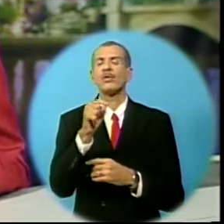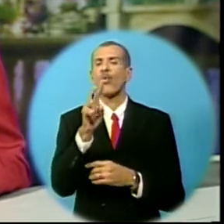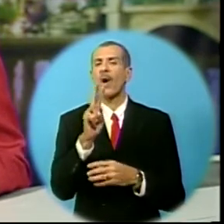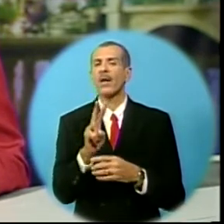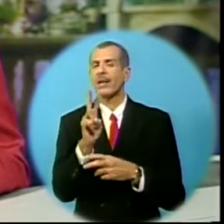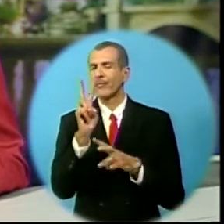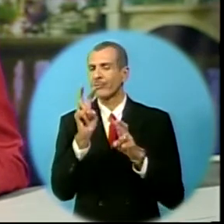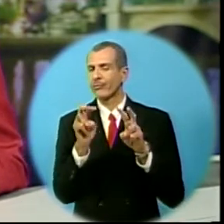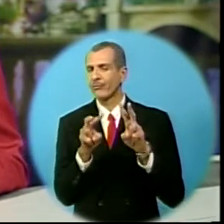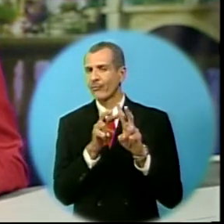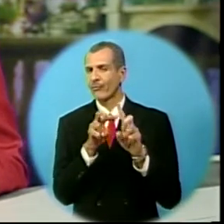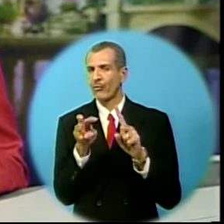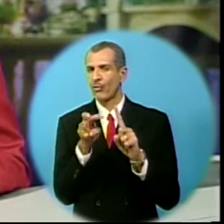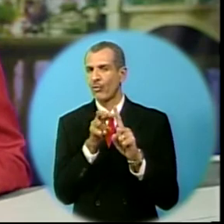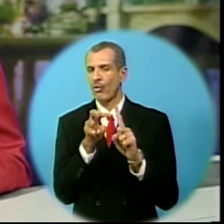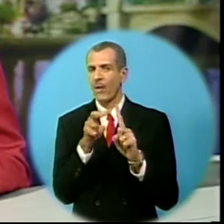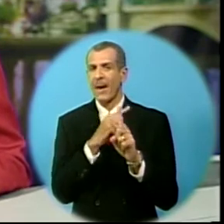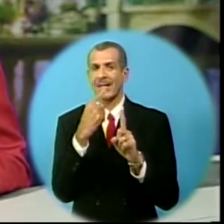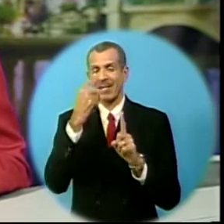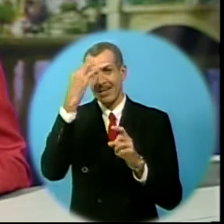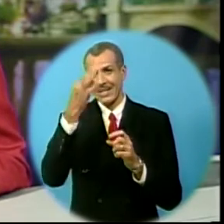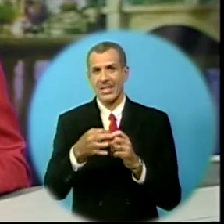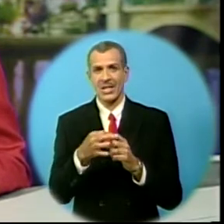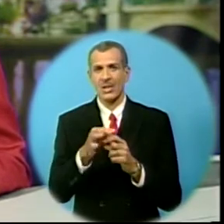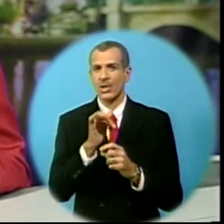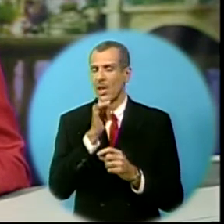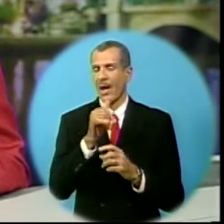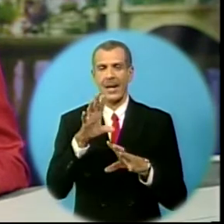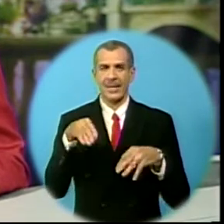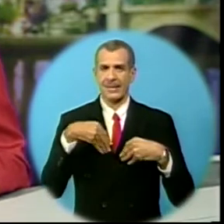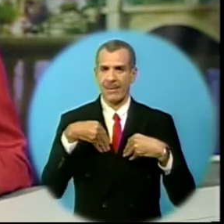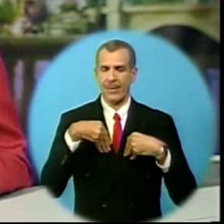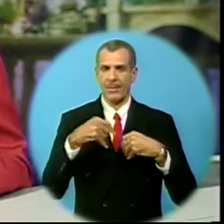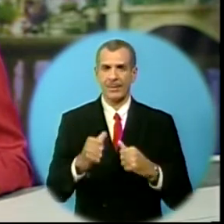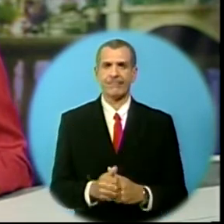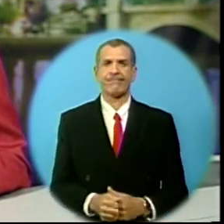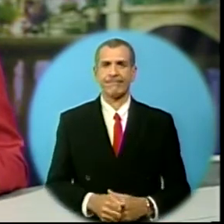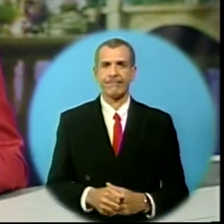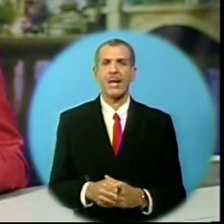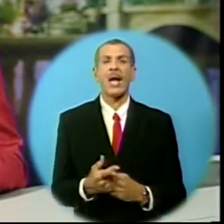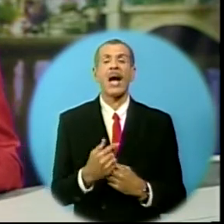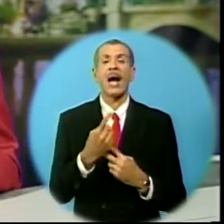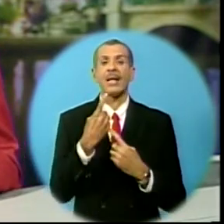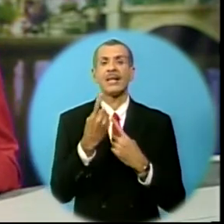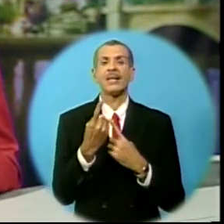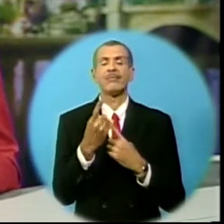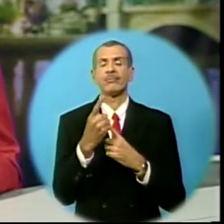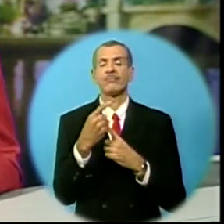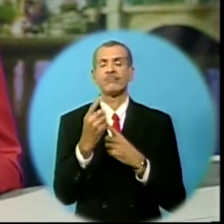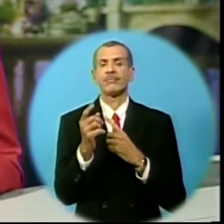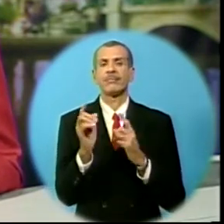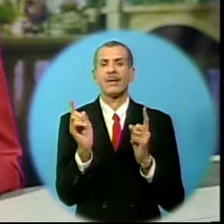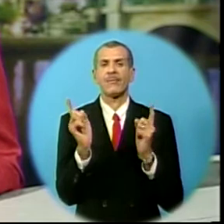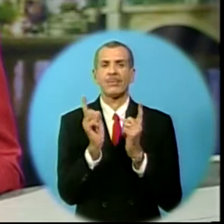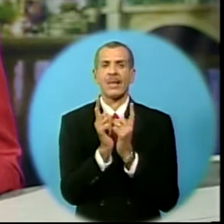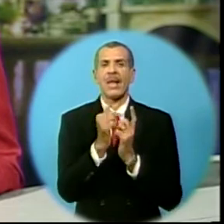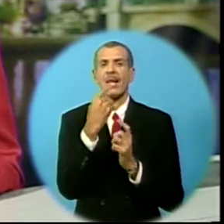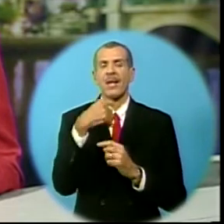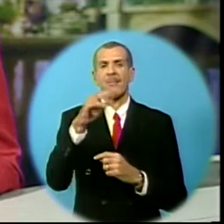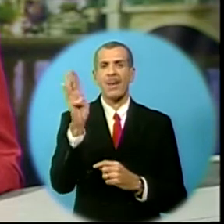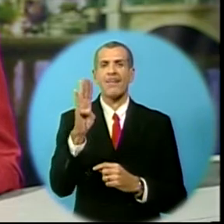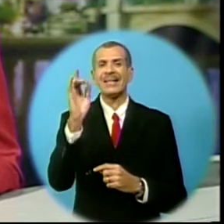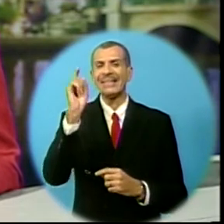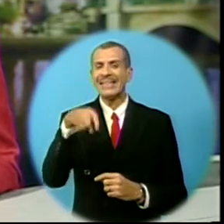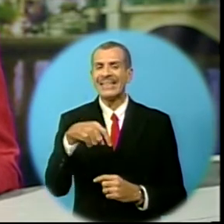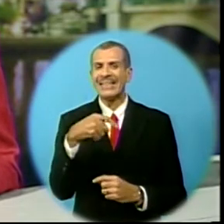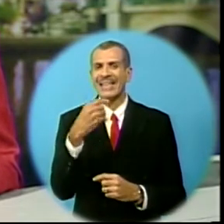review. Ms. Motley says this decision is totally unacceptable. In a release, Ms. Motley said Barbadians more than ever needed